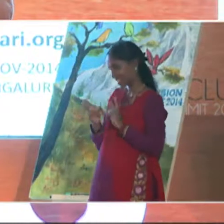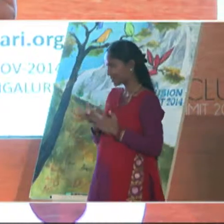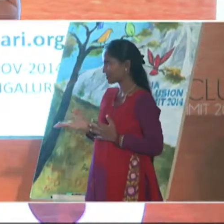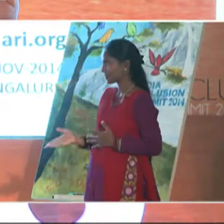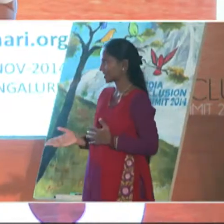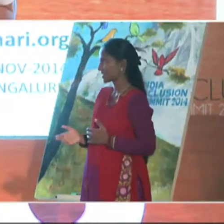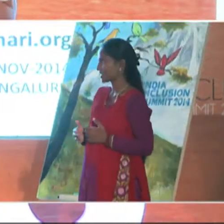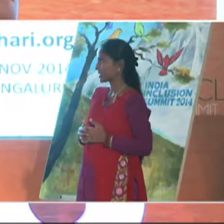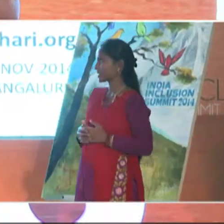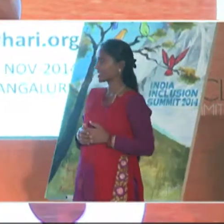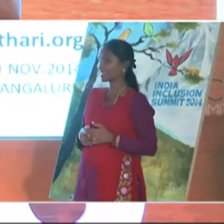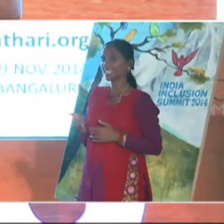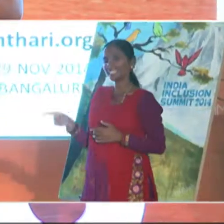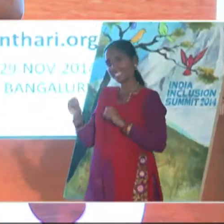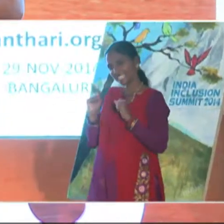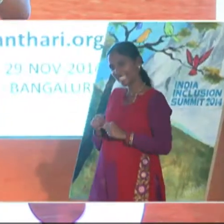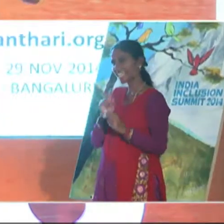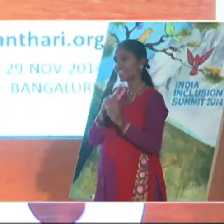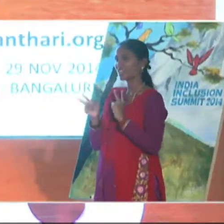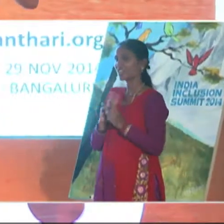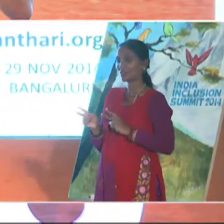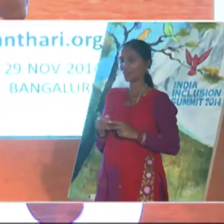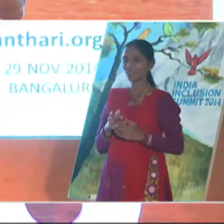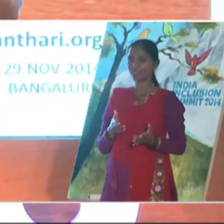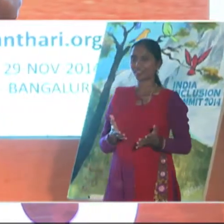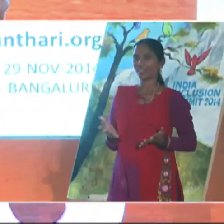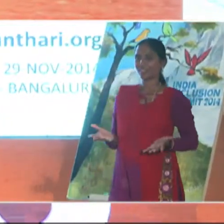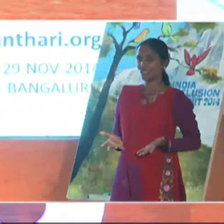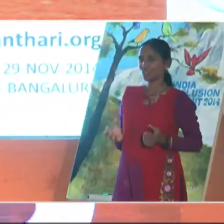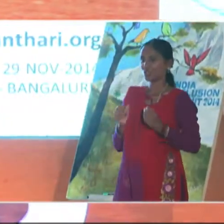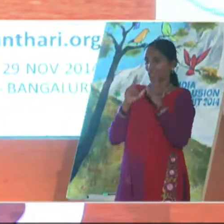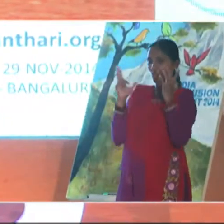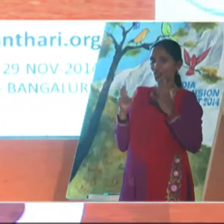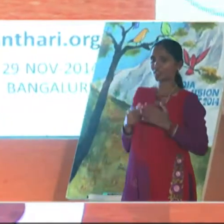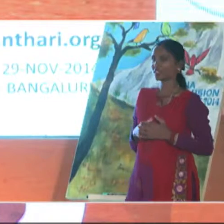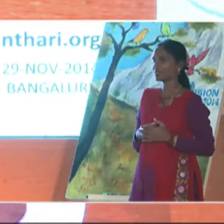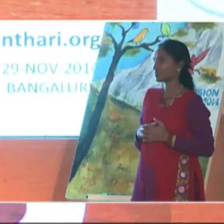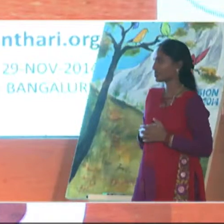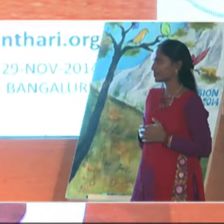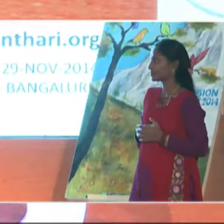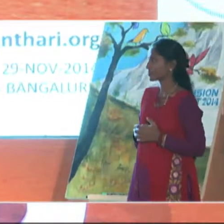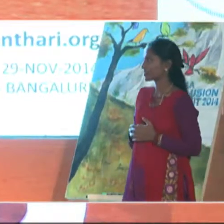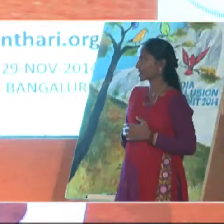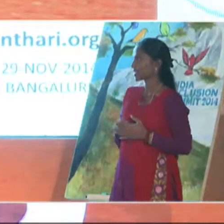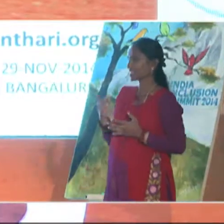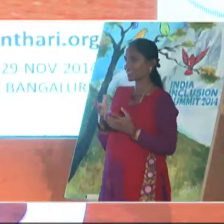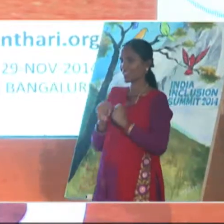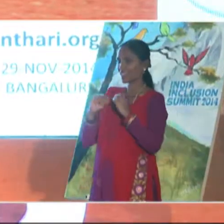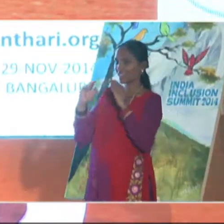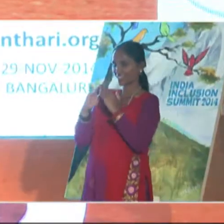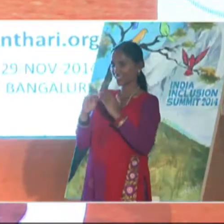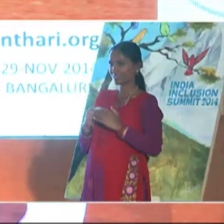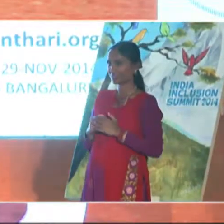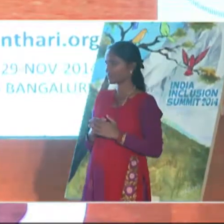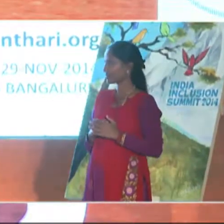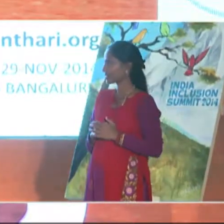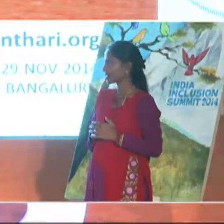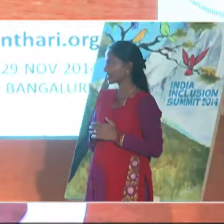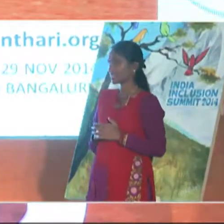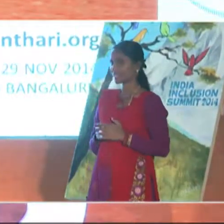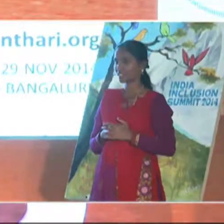hungry, but she can speak. And then again they say to me, can you say to her? And I said, no, I can't. So these are